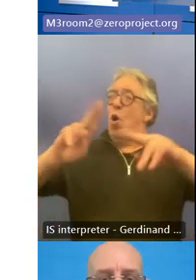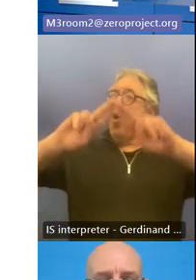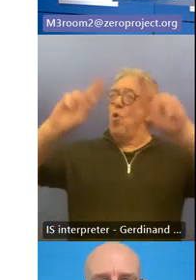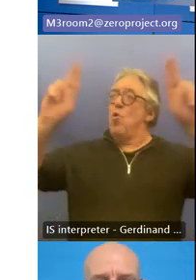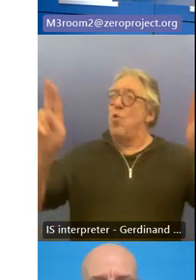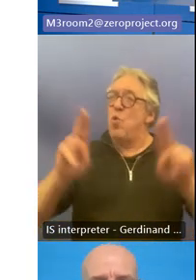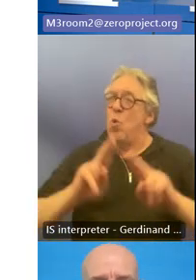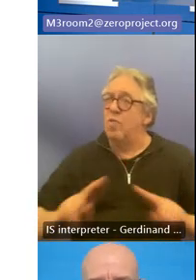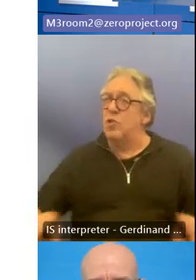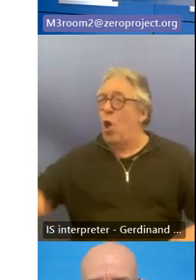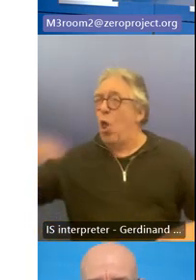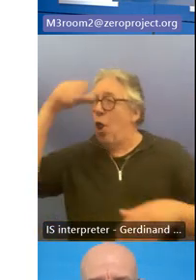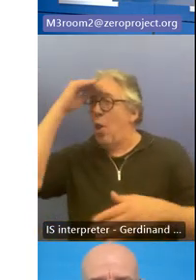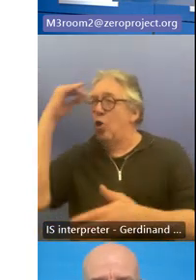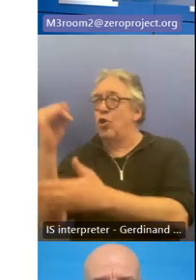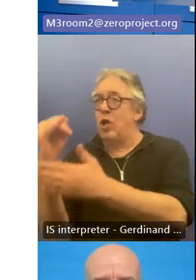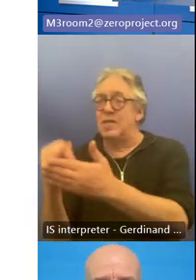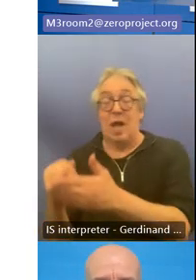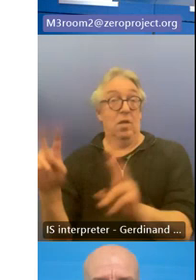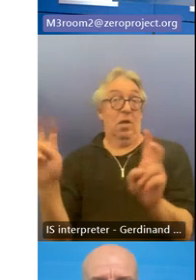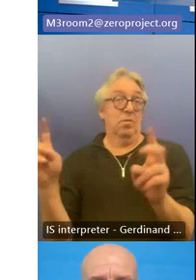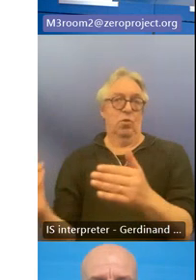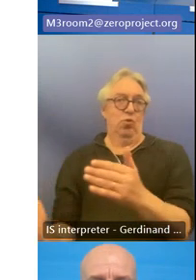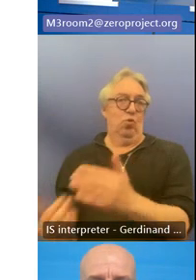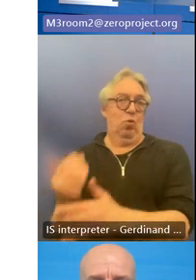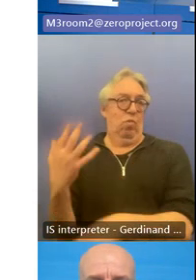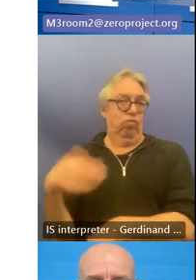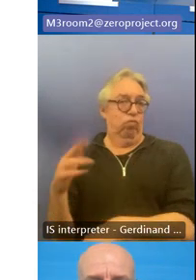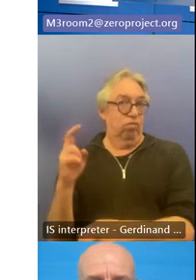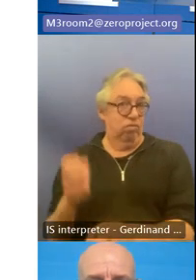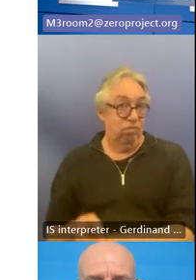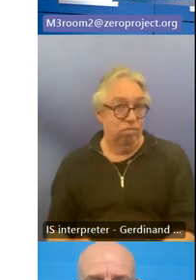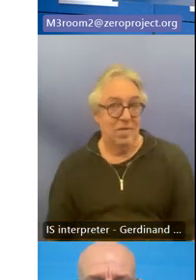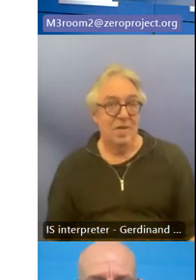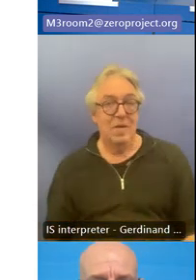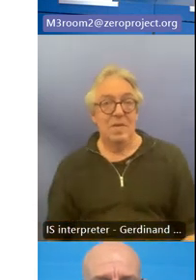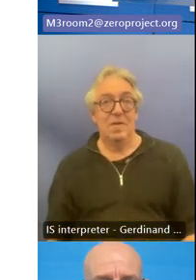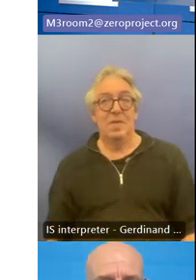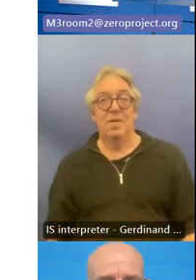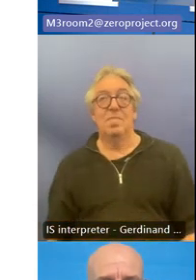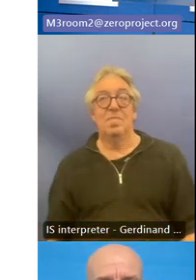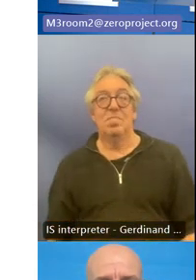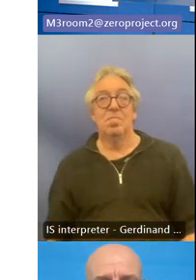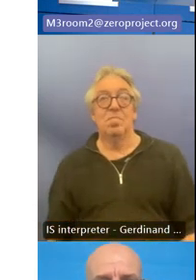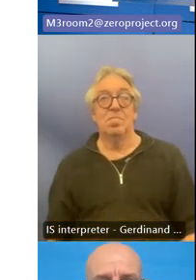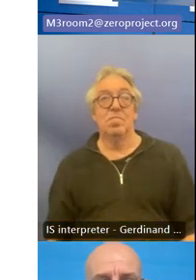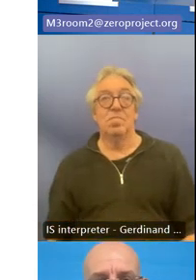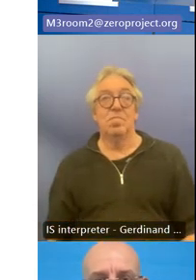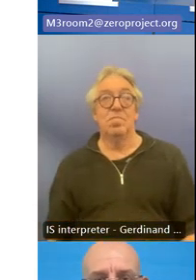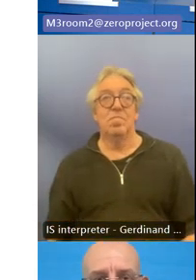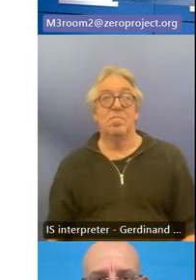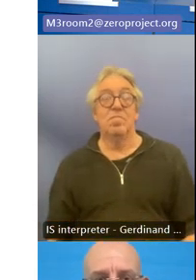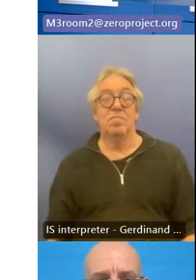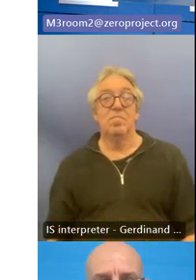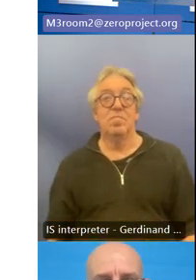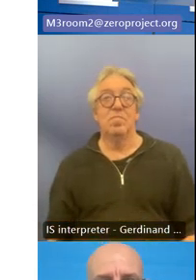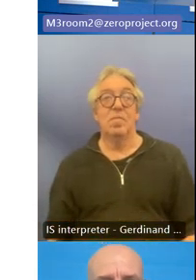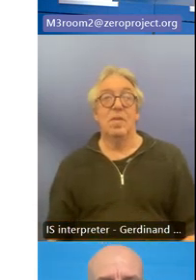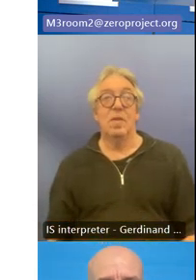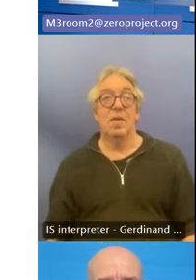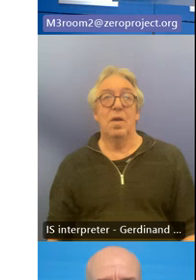sector, very difficult sector, when the person wants to already start his first steps for dignified